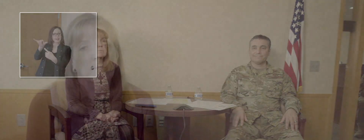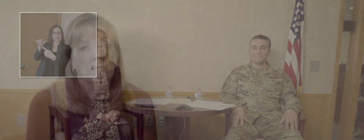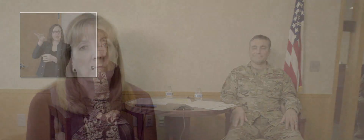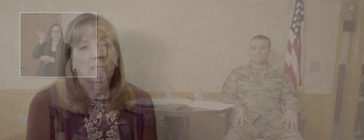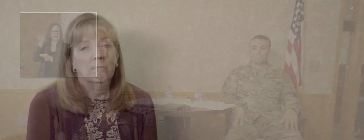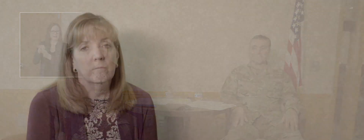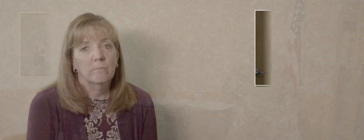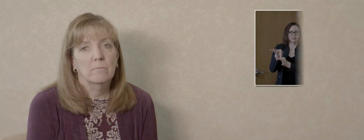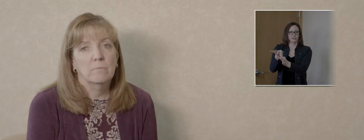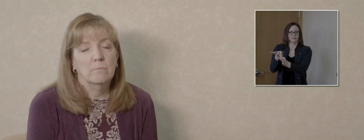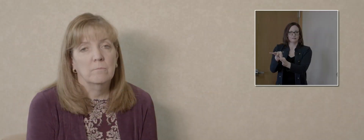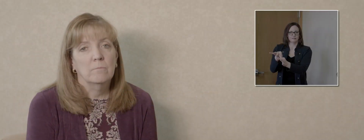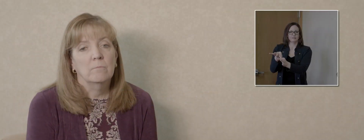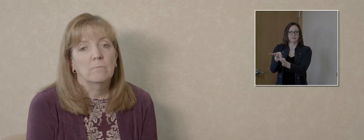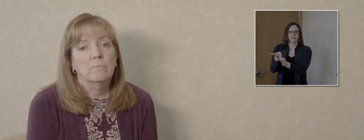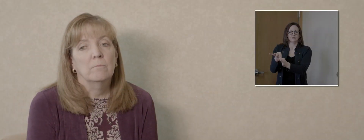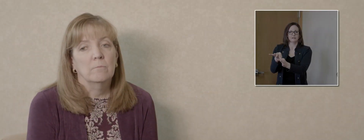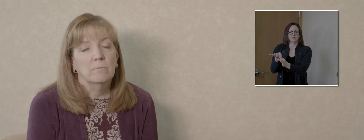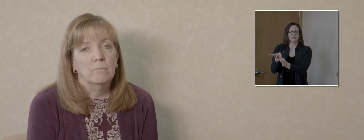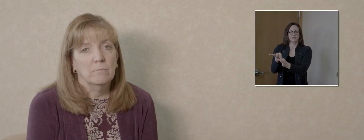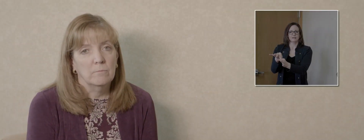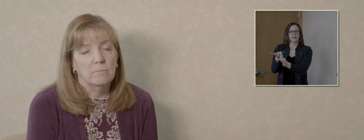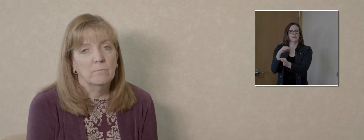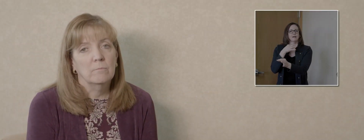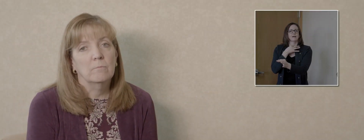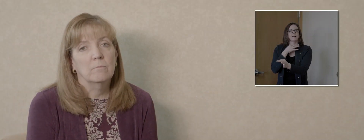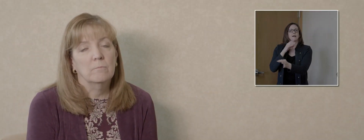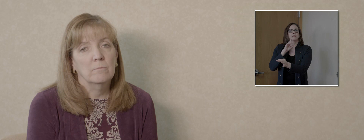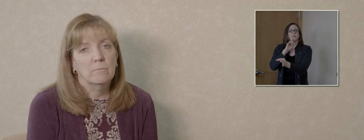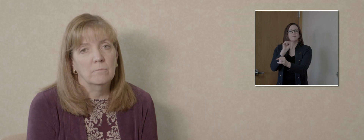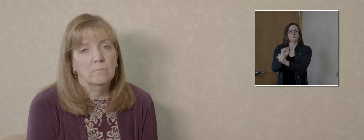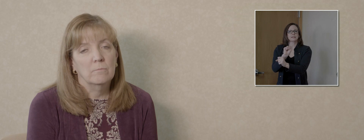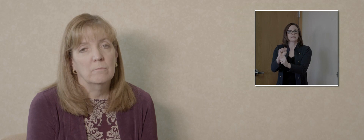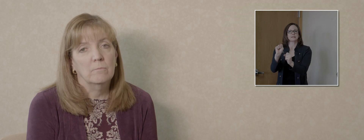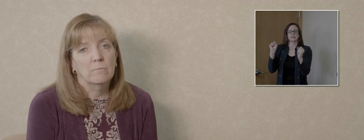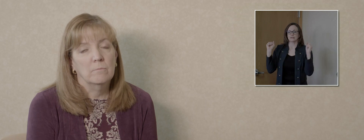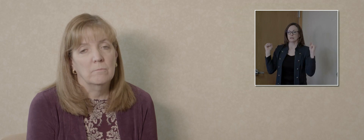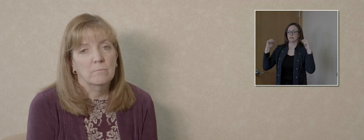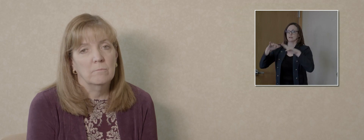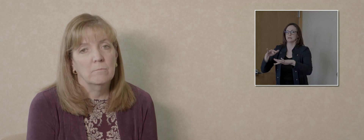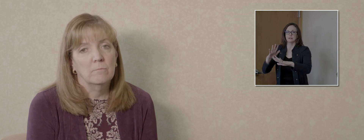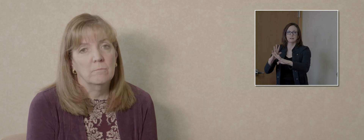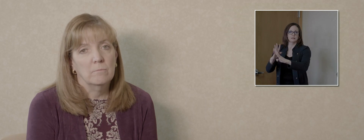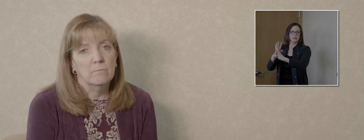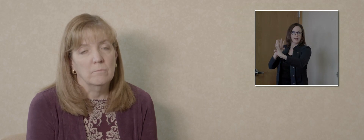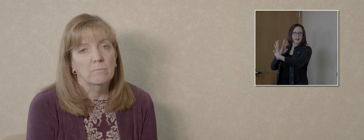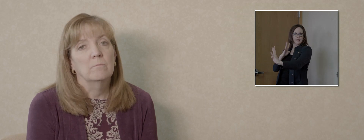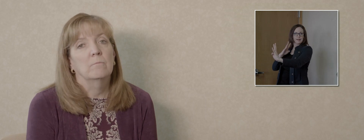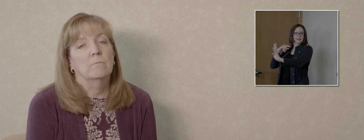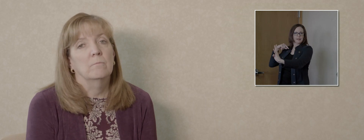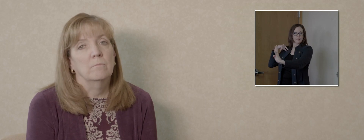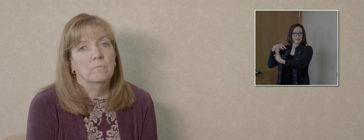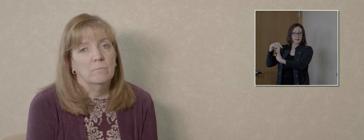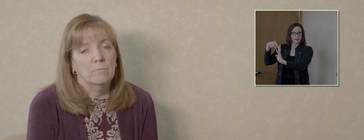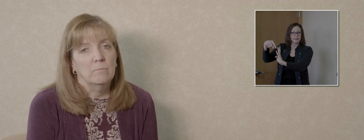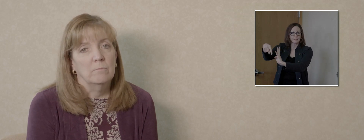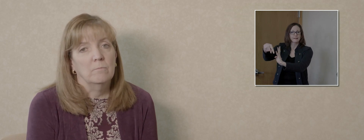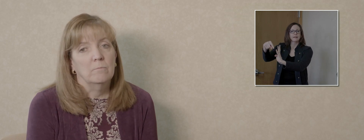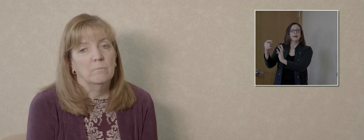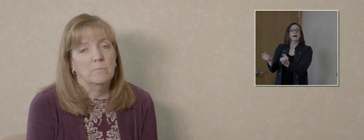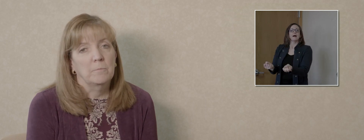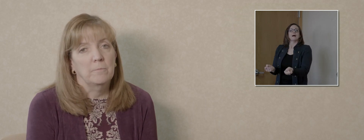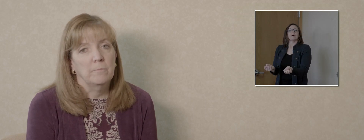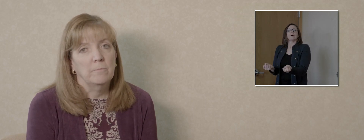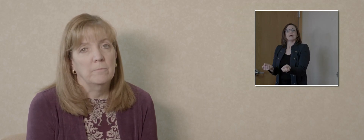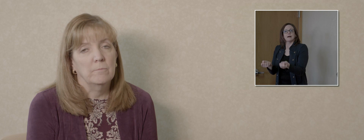person on Election Day, whether they were in line with them or contacted them if they were a poll worker? Is there even a way